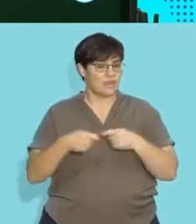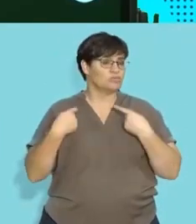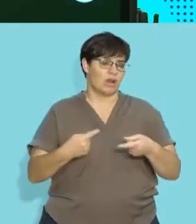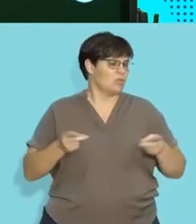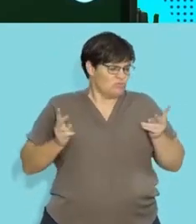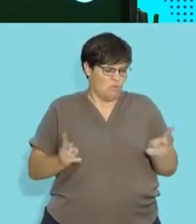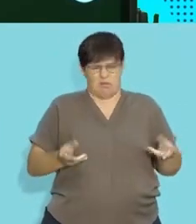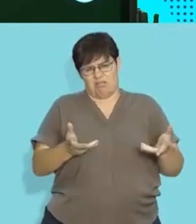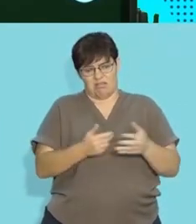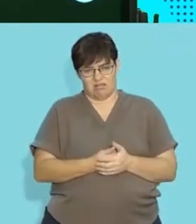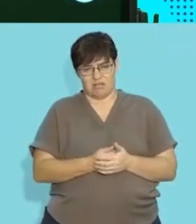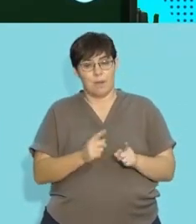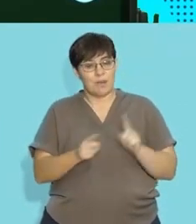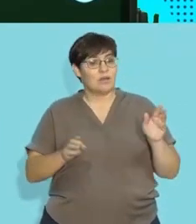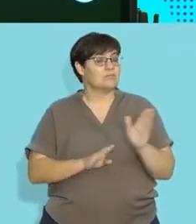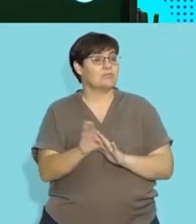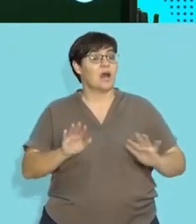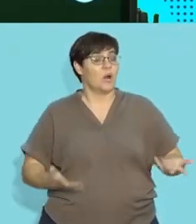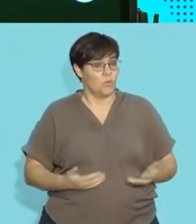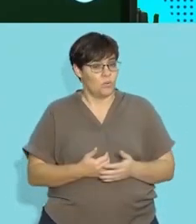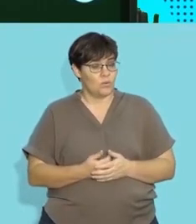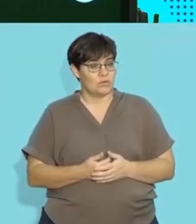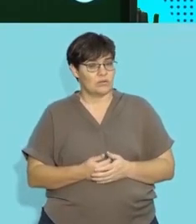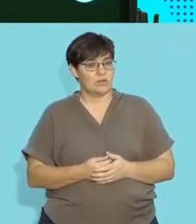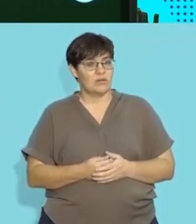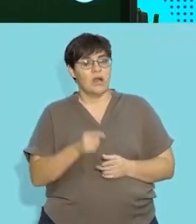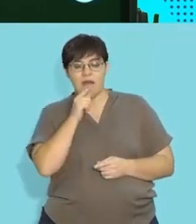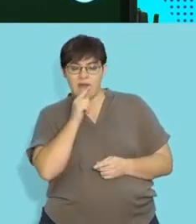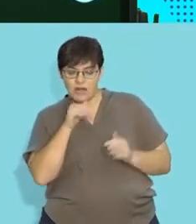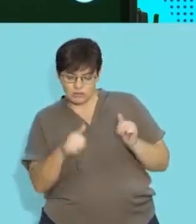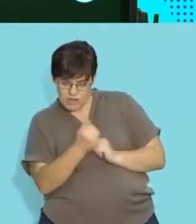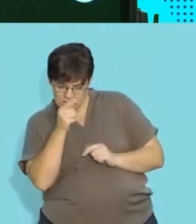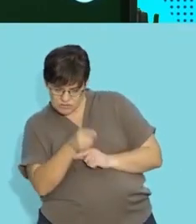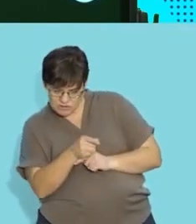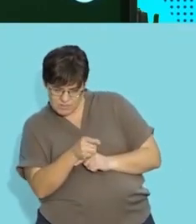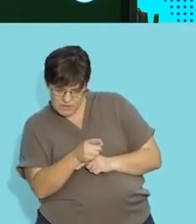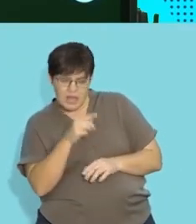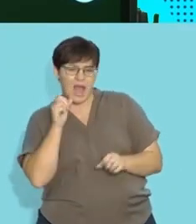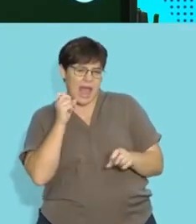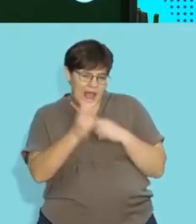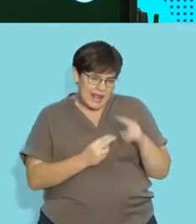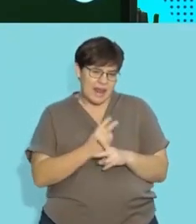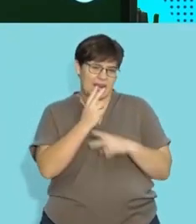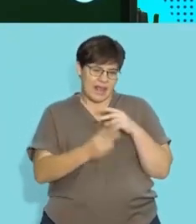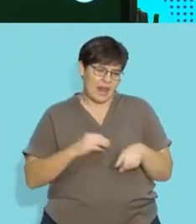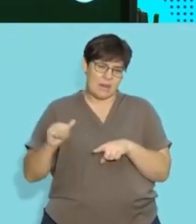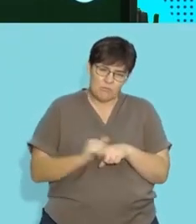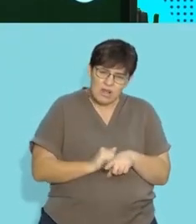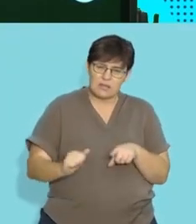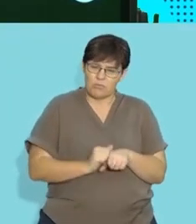to struggle with mathematics. It's normal. But to get through that, to fight those challenges, is to